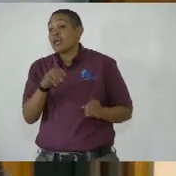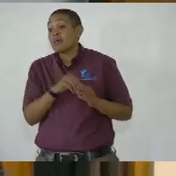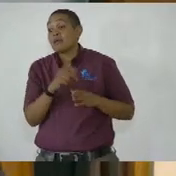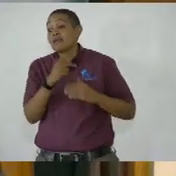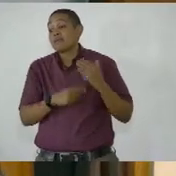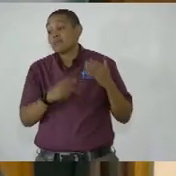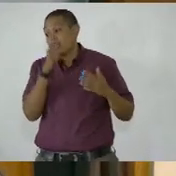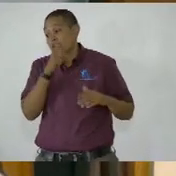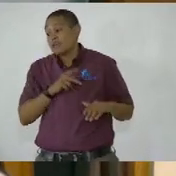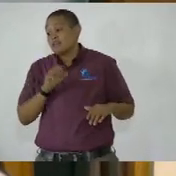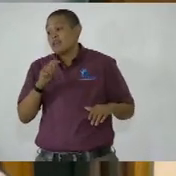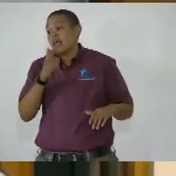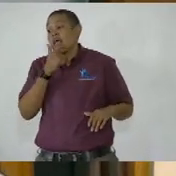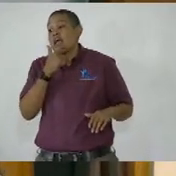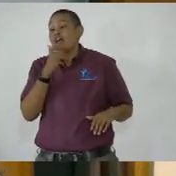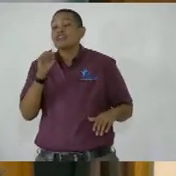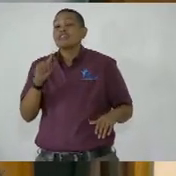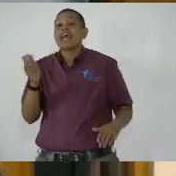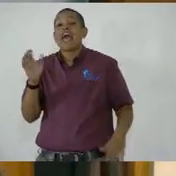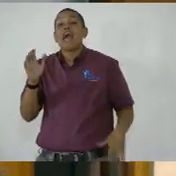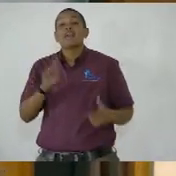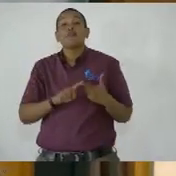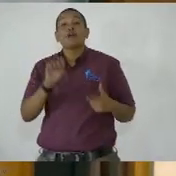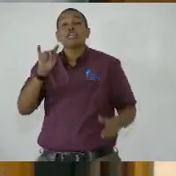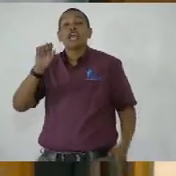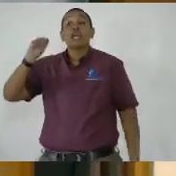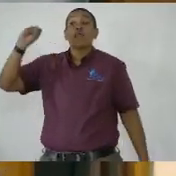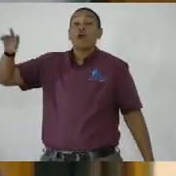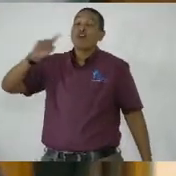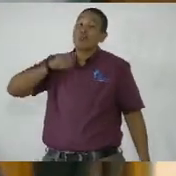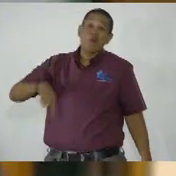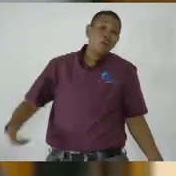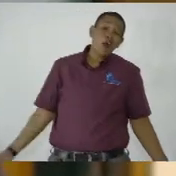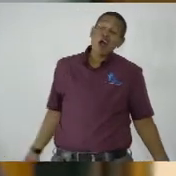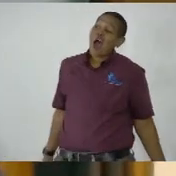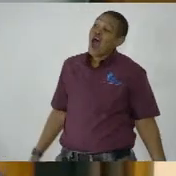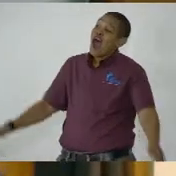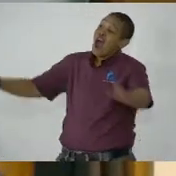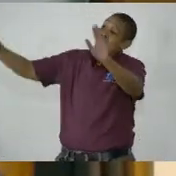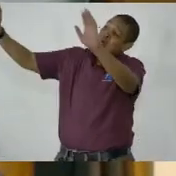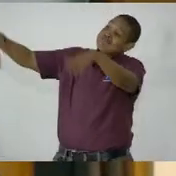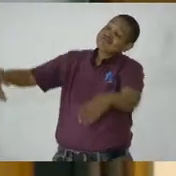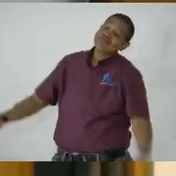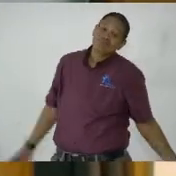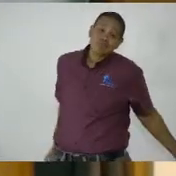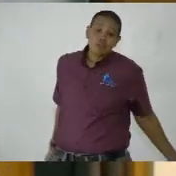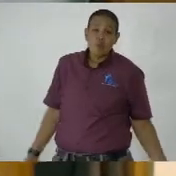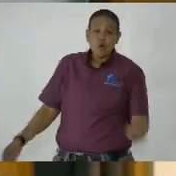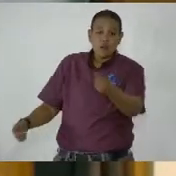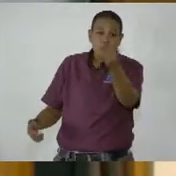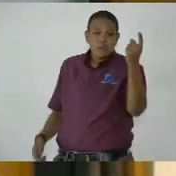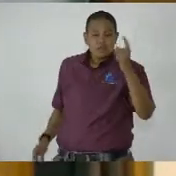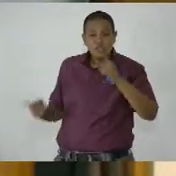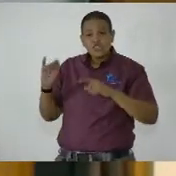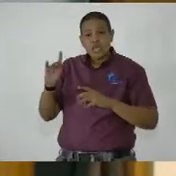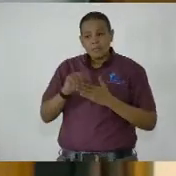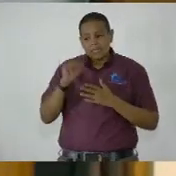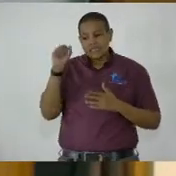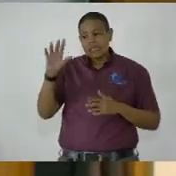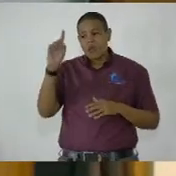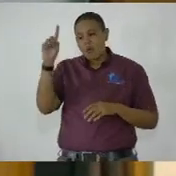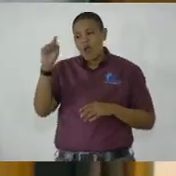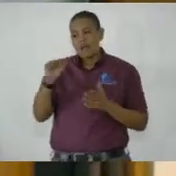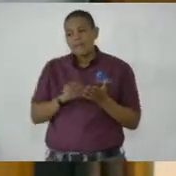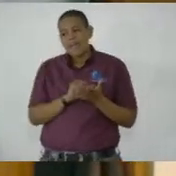of Kingston and St. Andrew, St. Catherine and St. James. And all we want, Madam Speaker, is for these GPs to just send in a